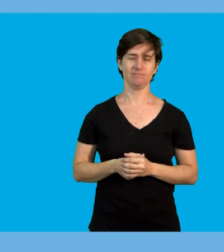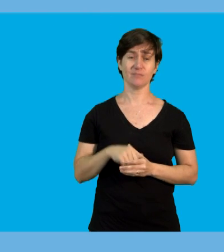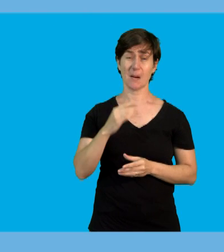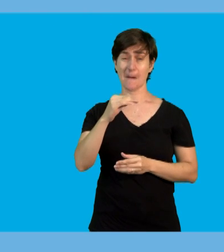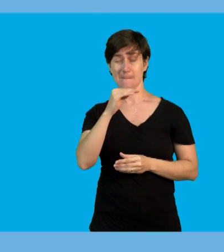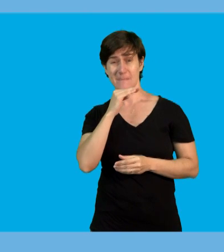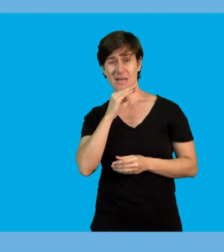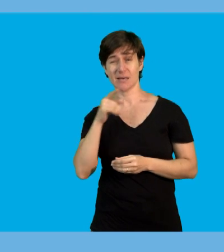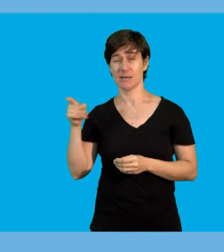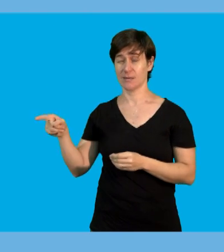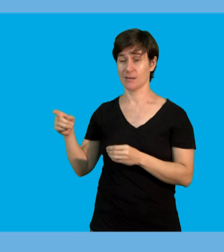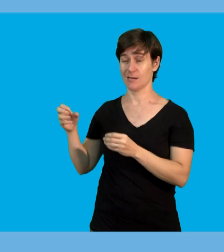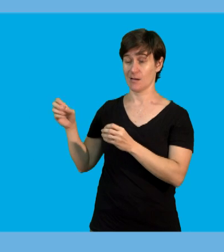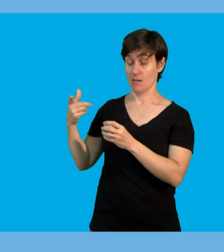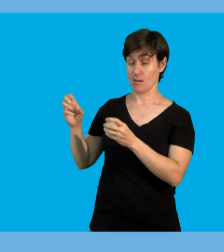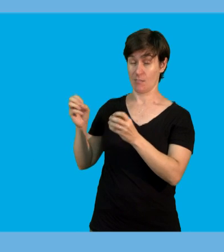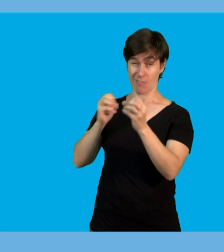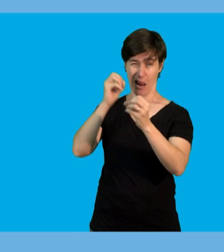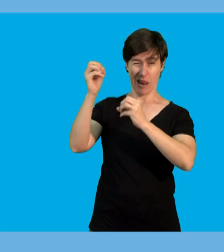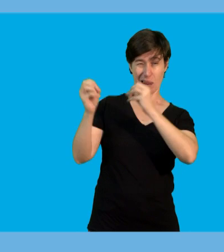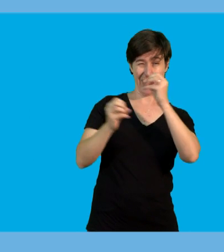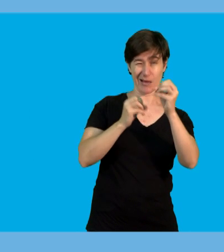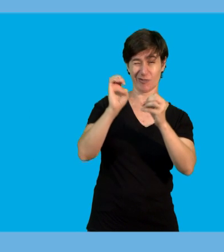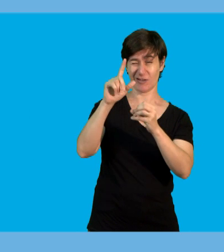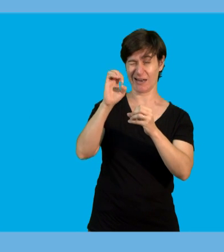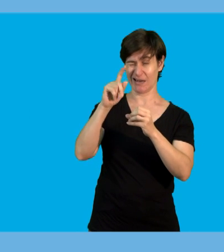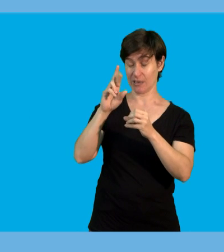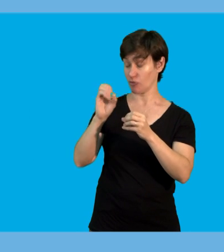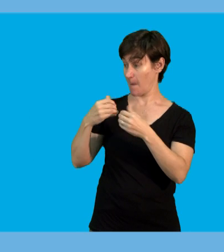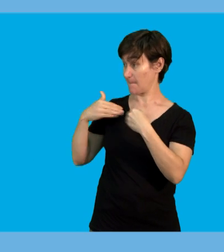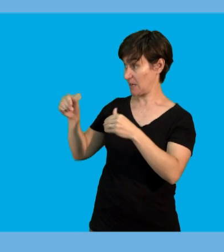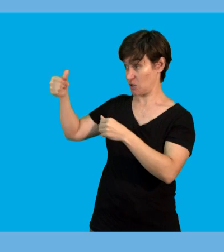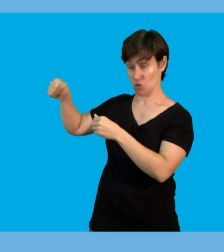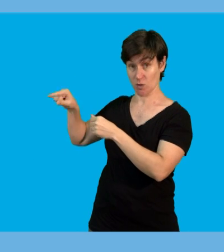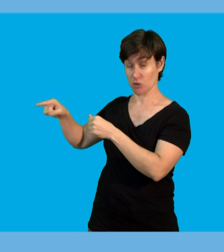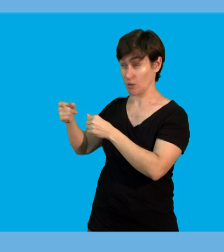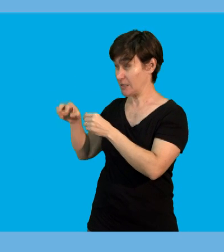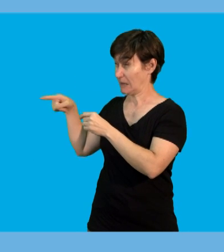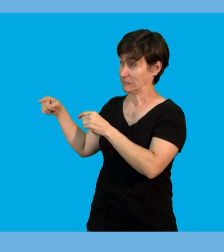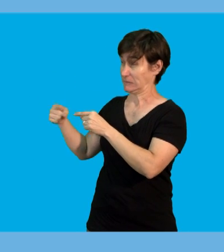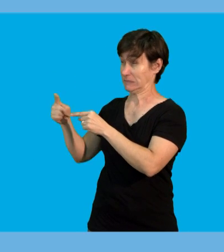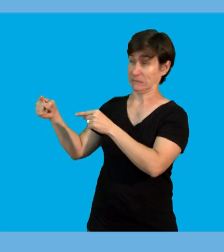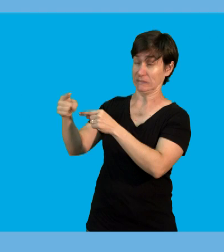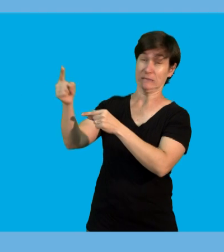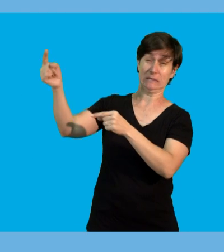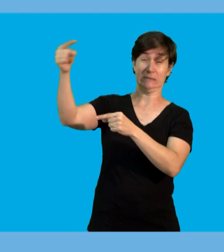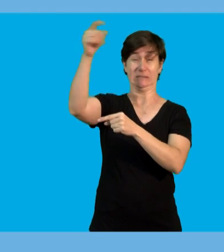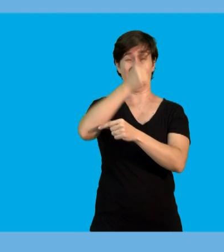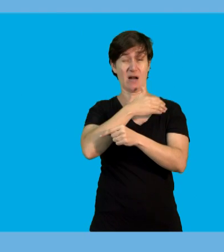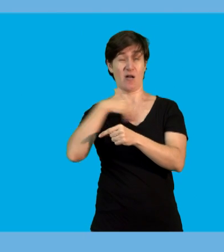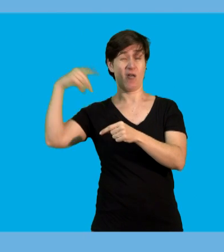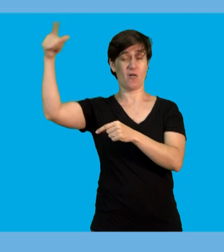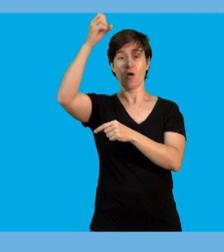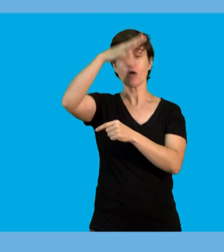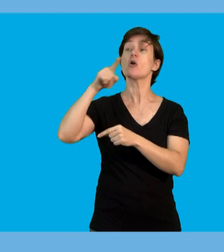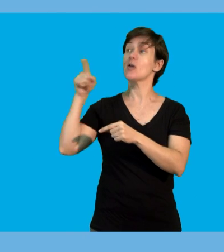light. It doesn't mean that the electrons will start moving from the socket, run all the way to the light bulb to produce the light. They are